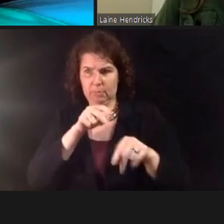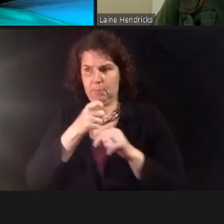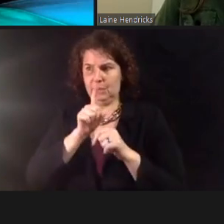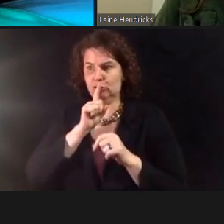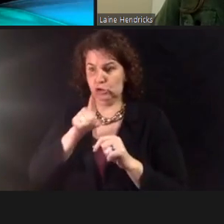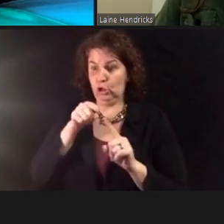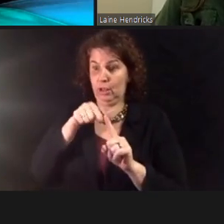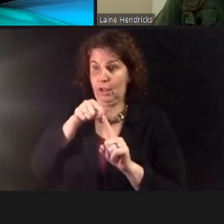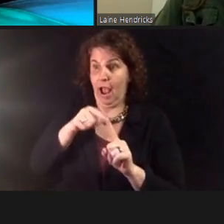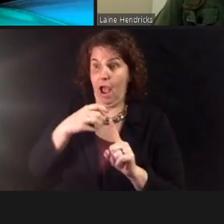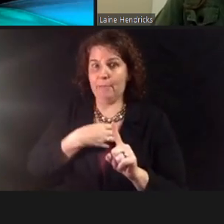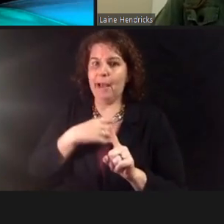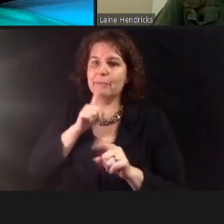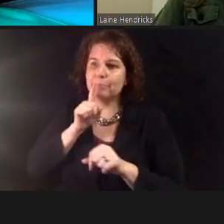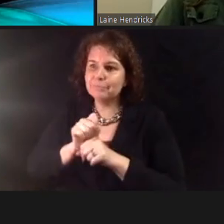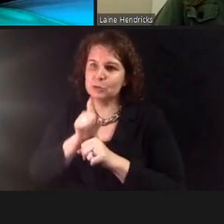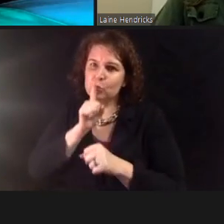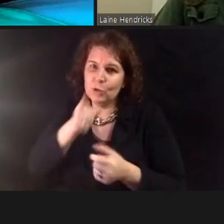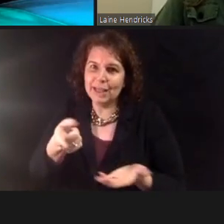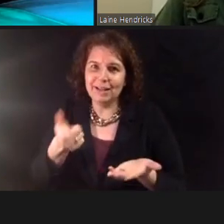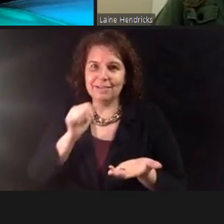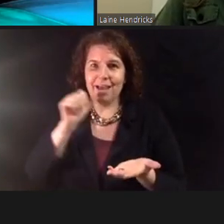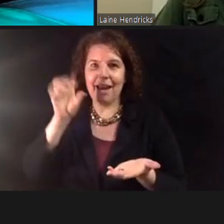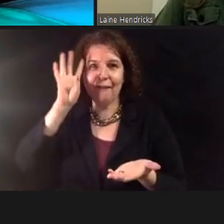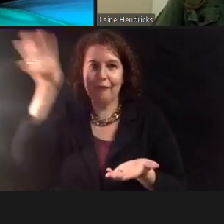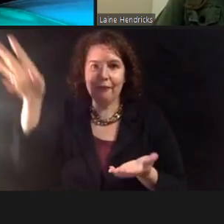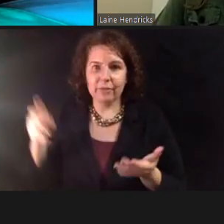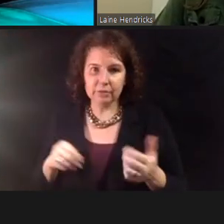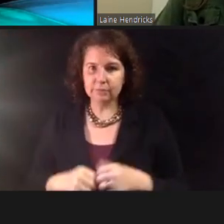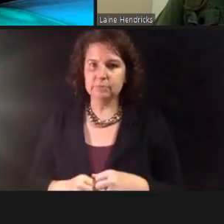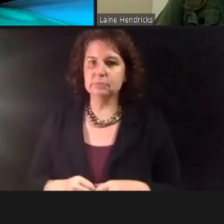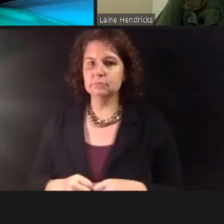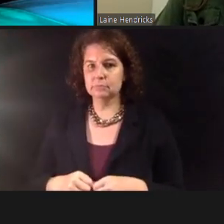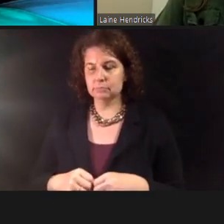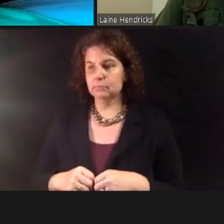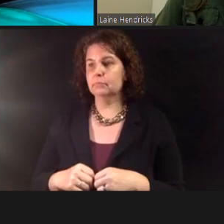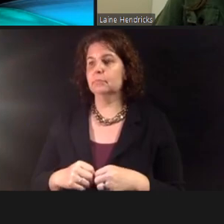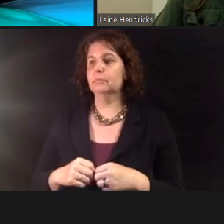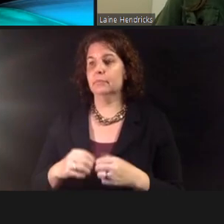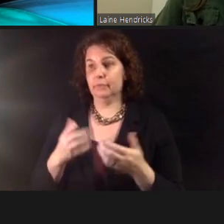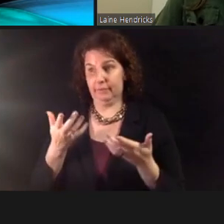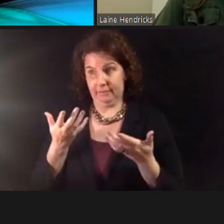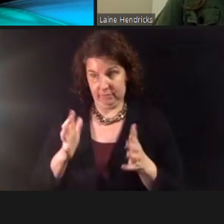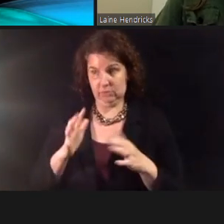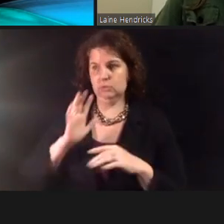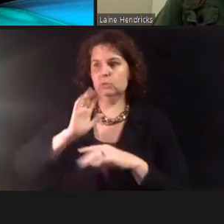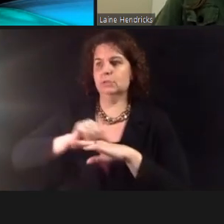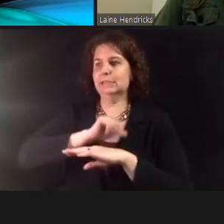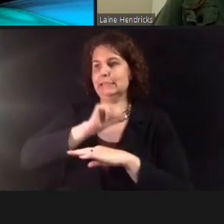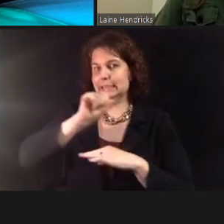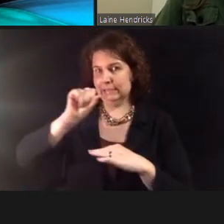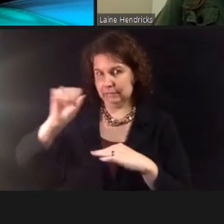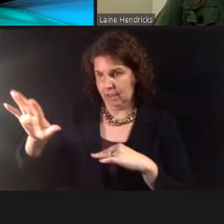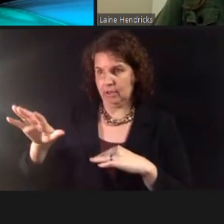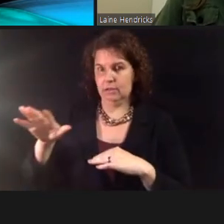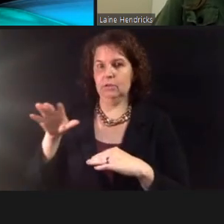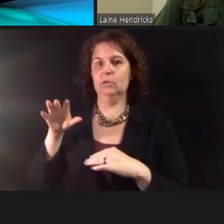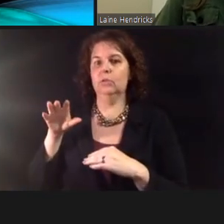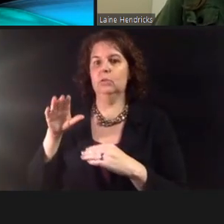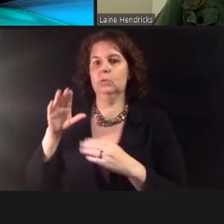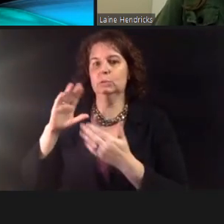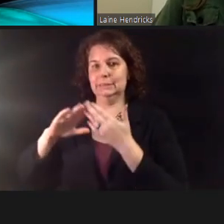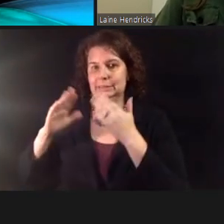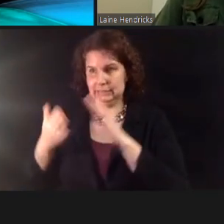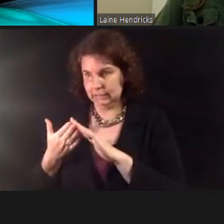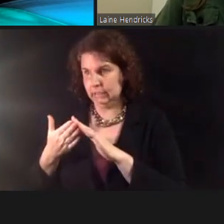or we have our internal task force folks in the county reach out to the business. So we've already started doing that. We reach out to the business. We say